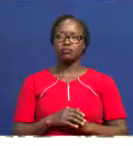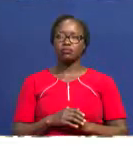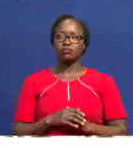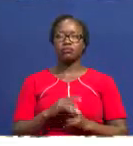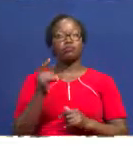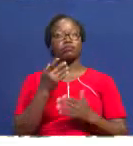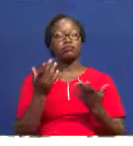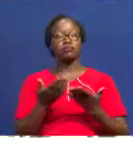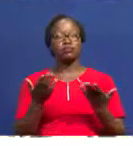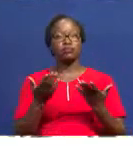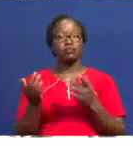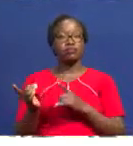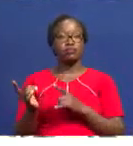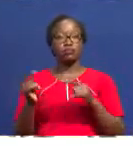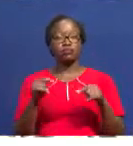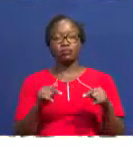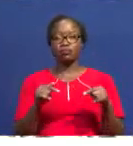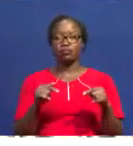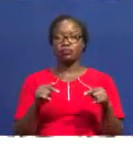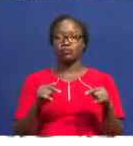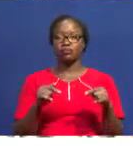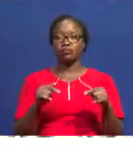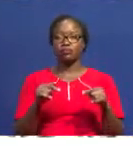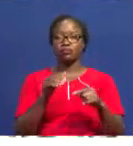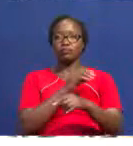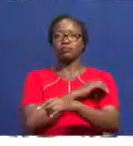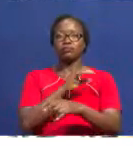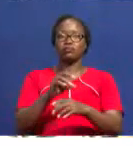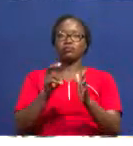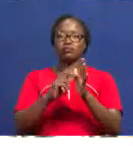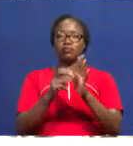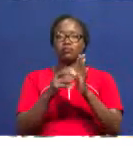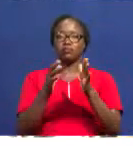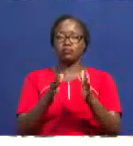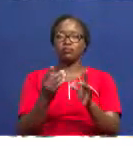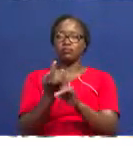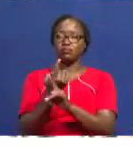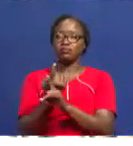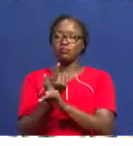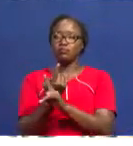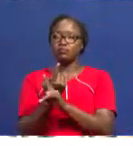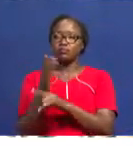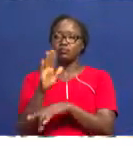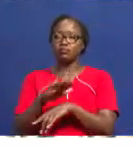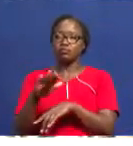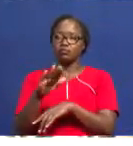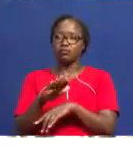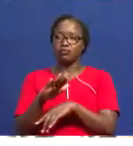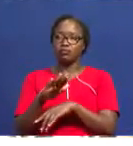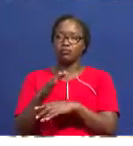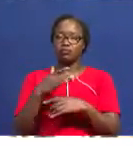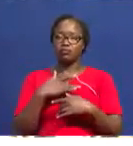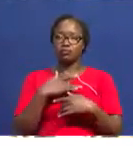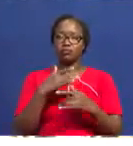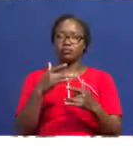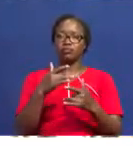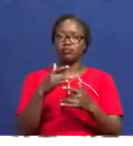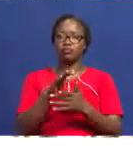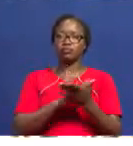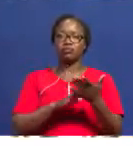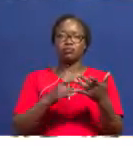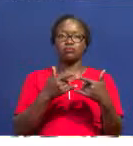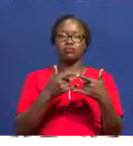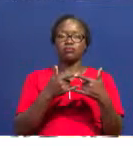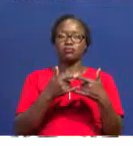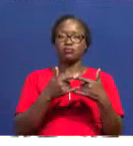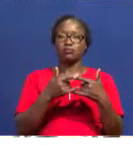Event is where we come in and empower contractors on various areas of interest based on the gaps we've identified in